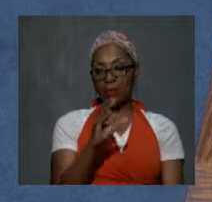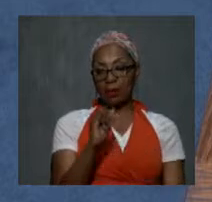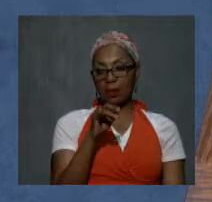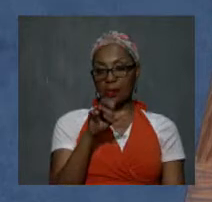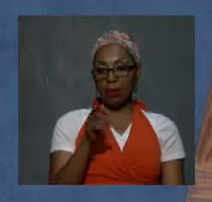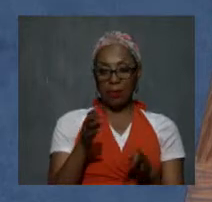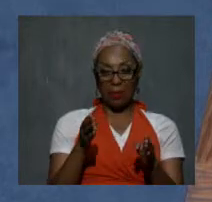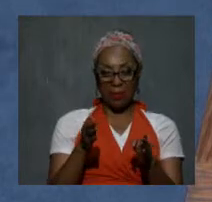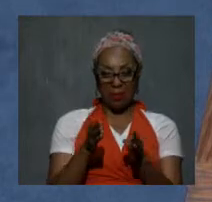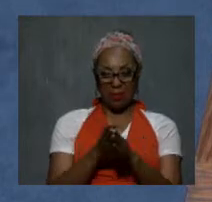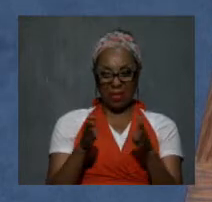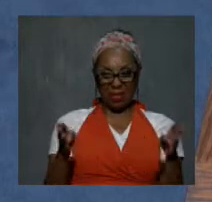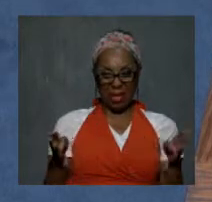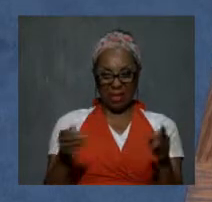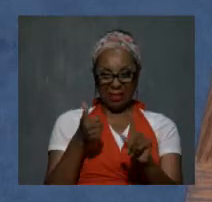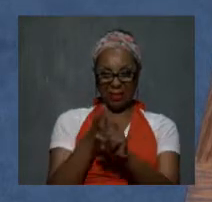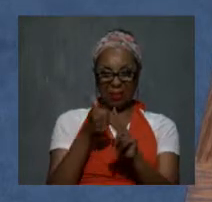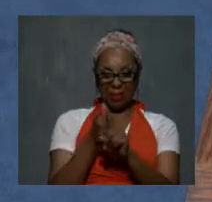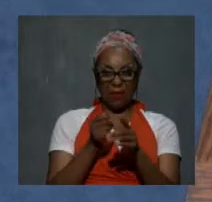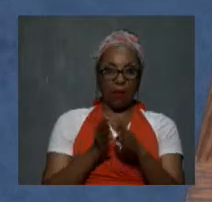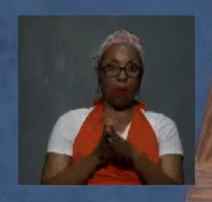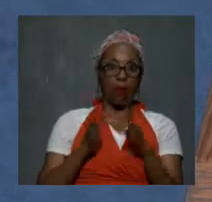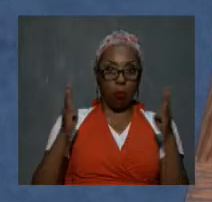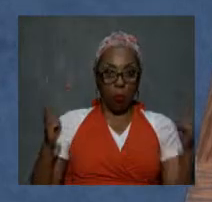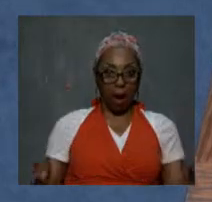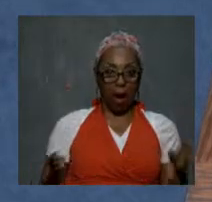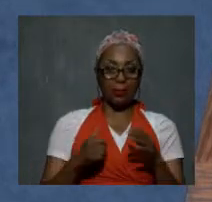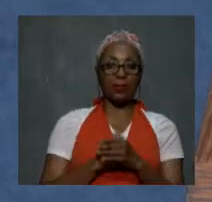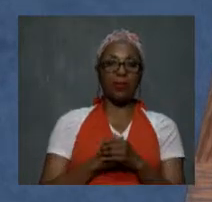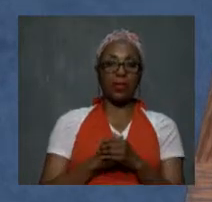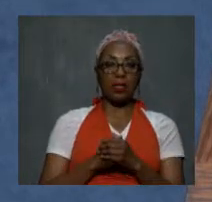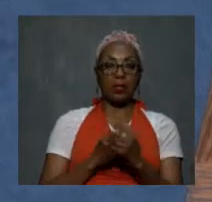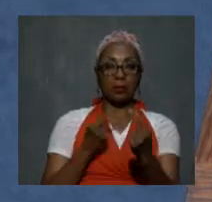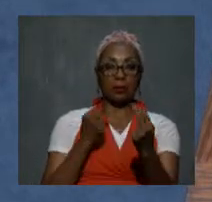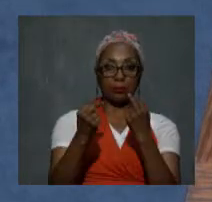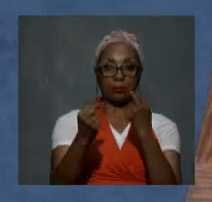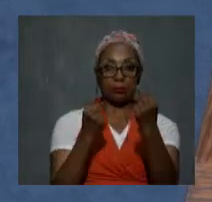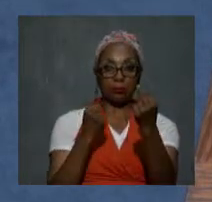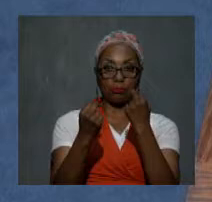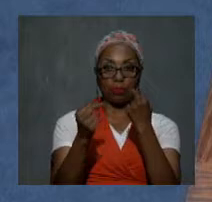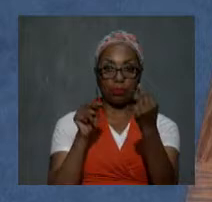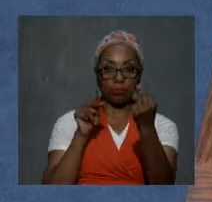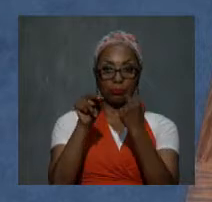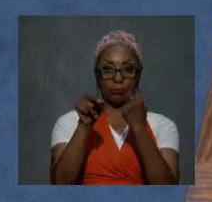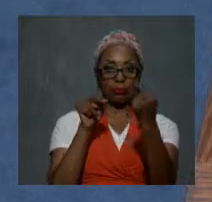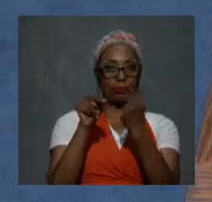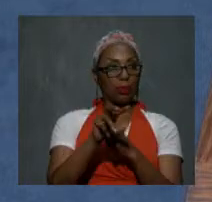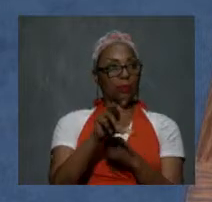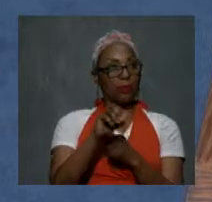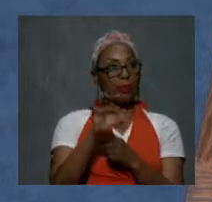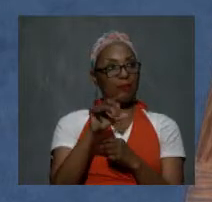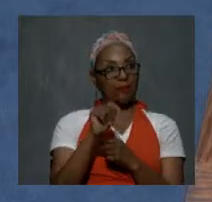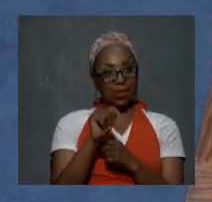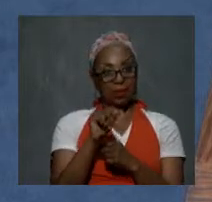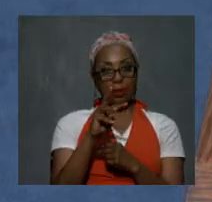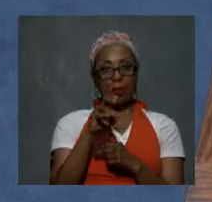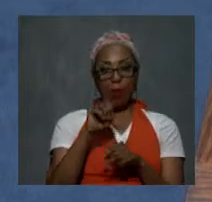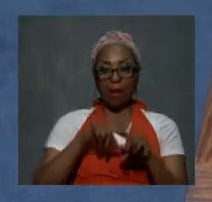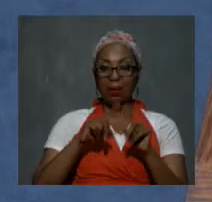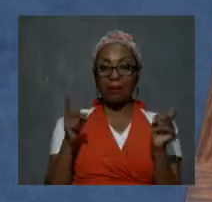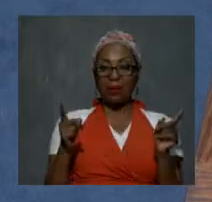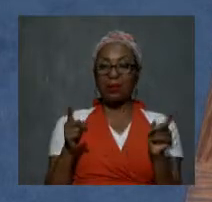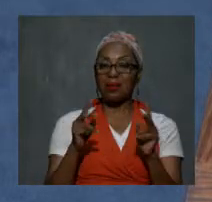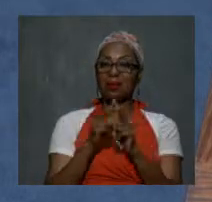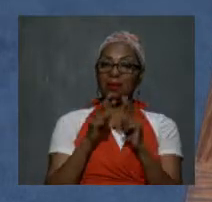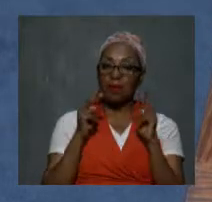wide. It's just two-way traffic, one lane each way, but the road is 30 or 32 feet wide, 30 feet wide, so they're